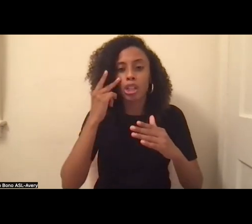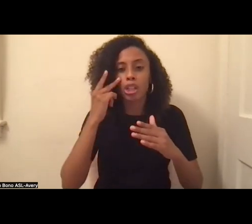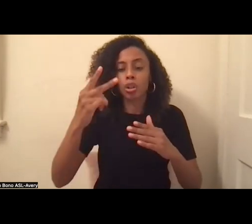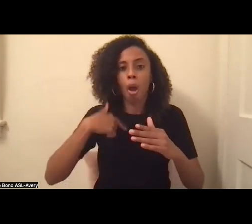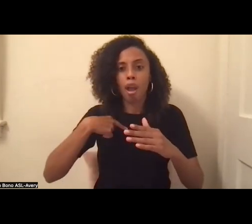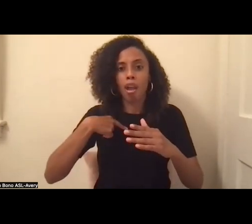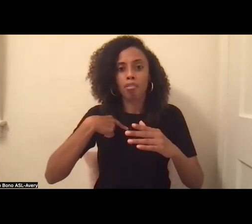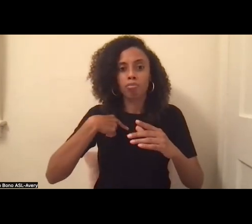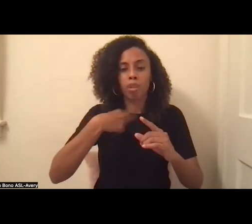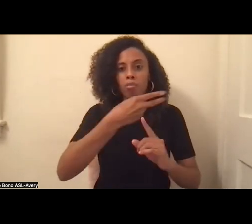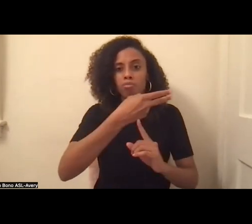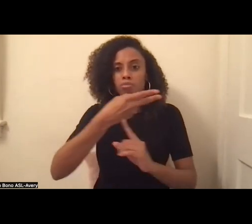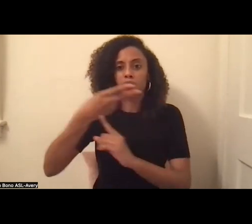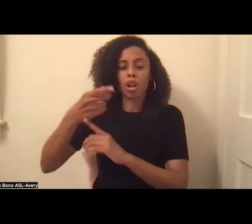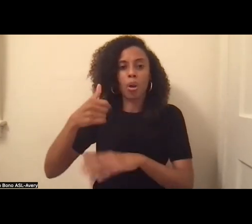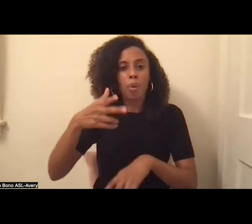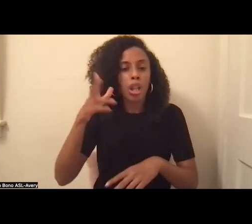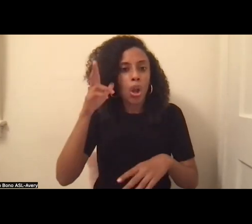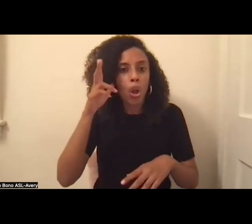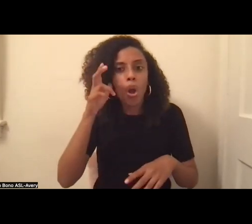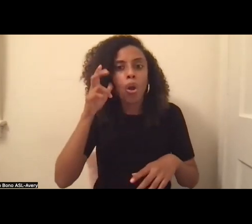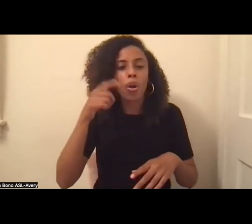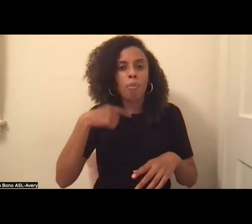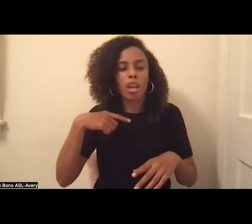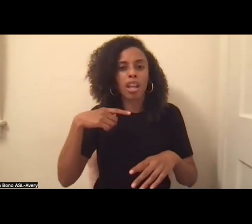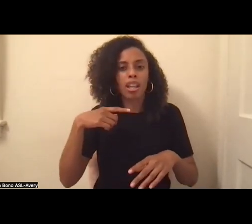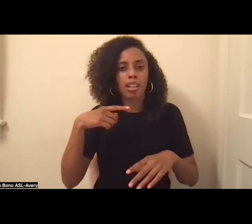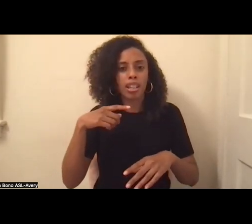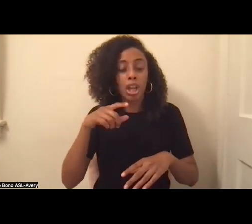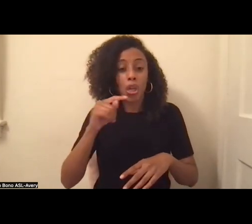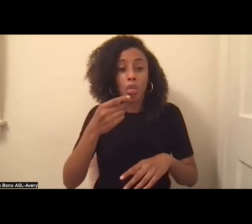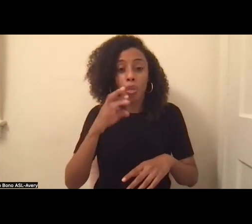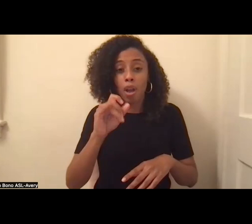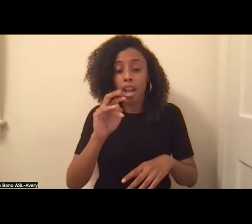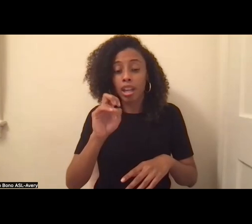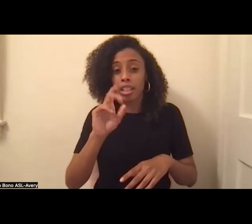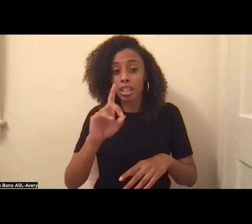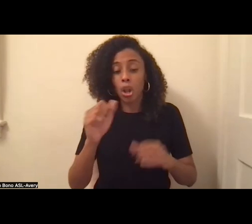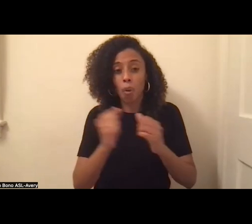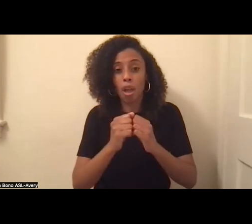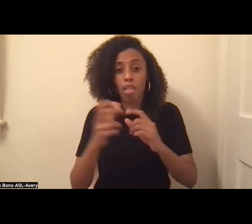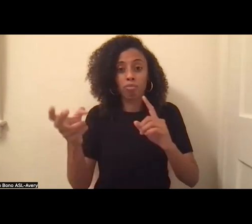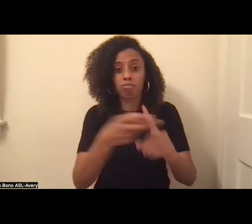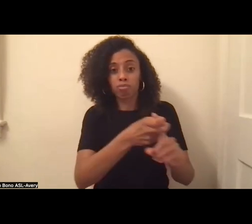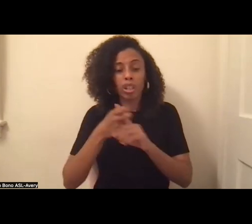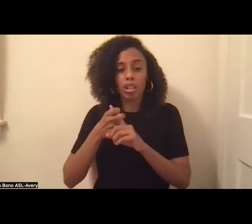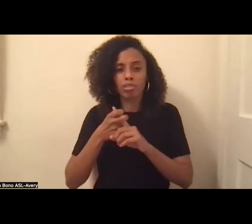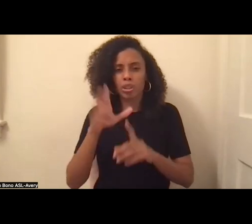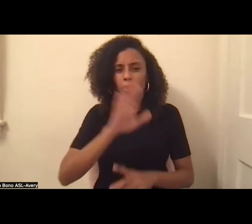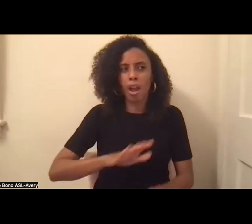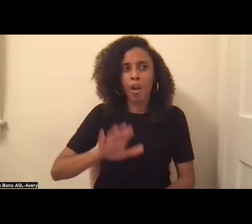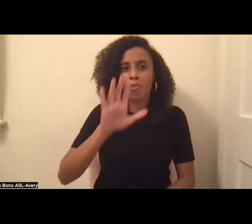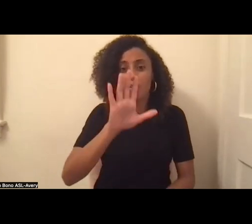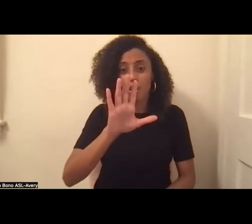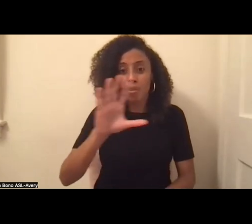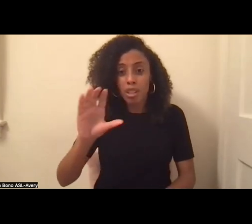out, when they heard me being threatened with arrest, about 50 folks, including some folks who I'd never met before